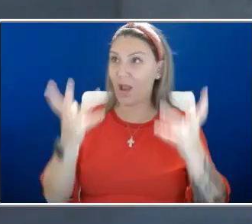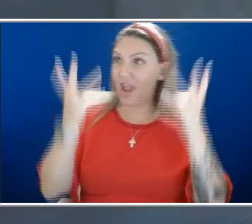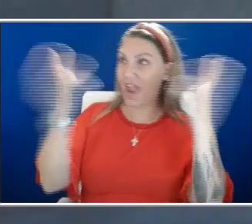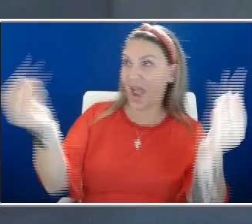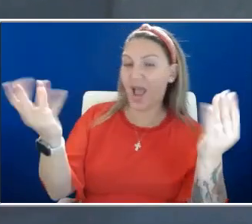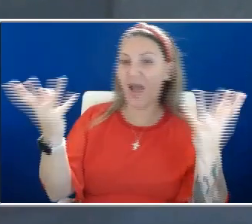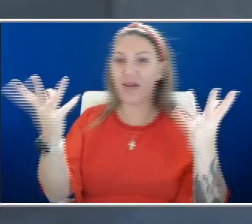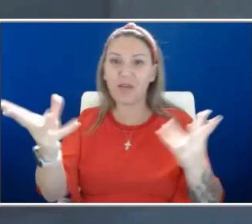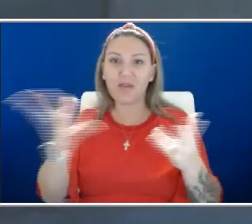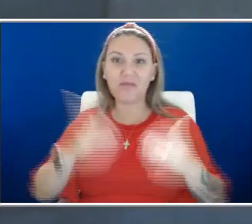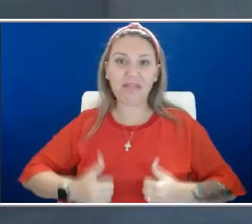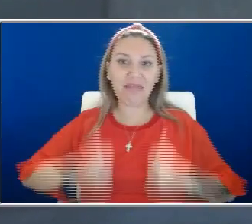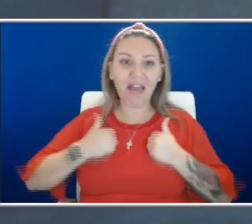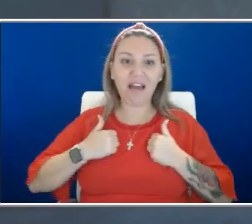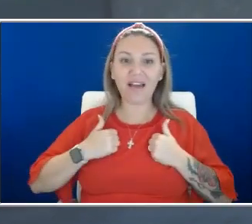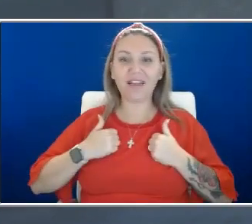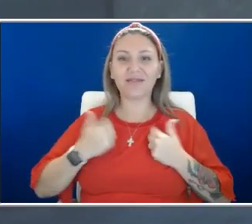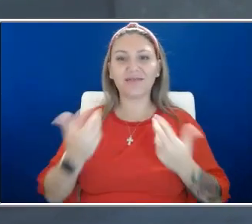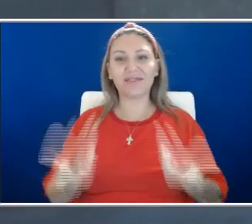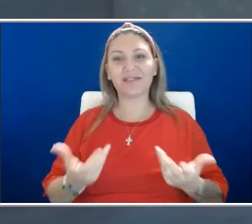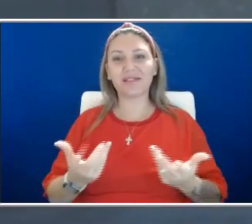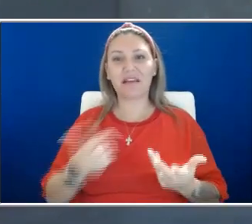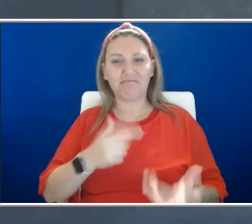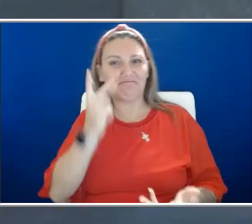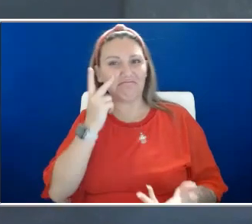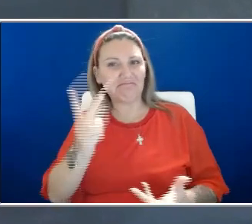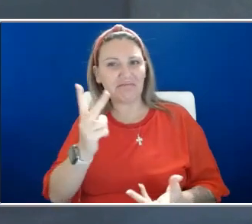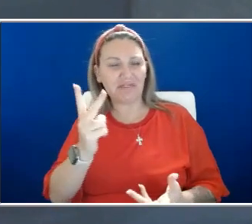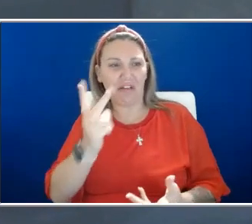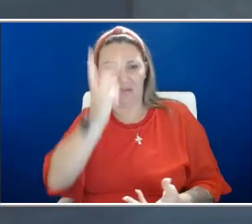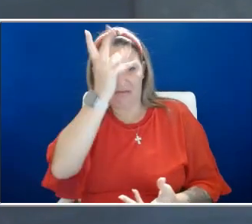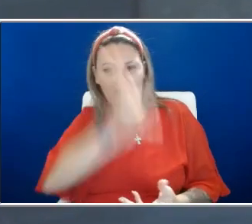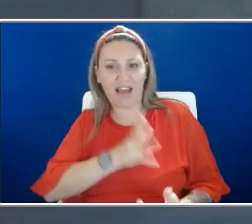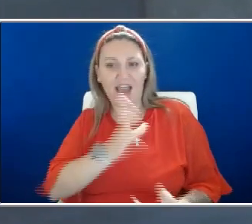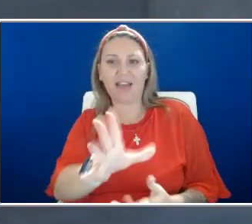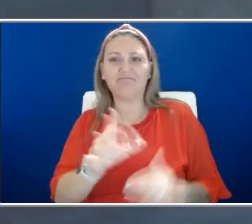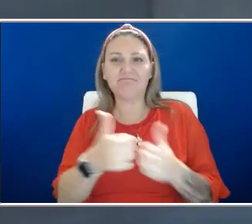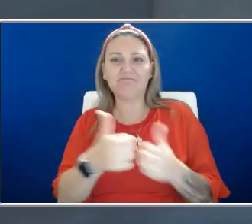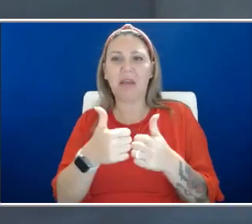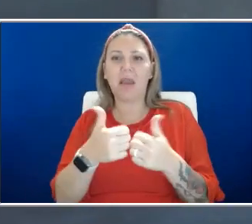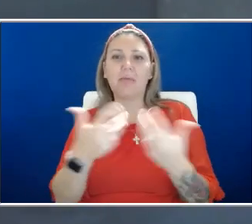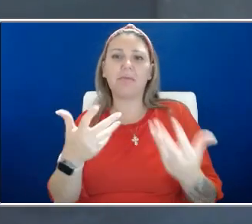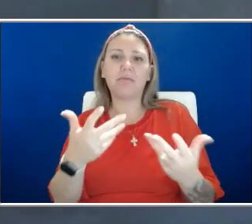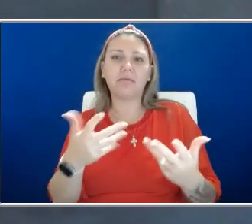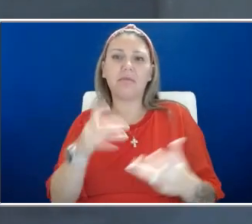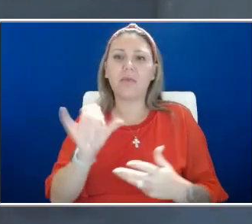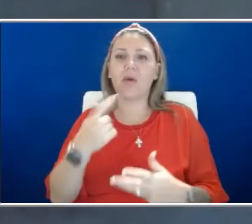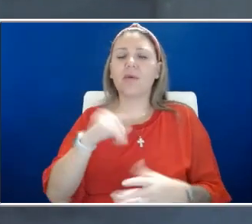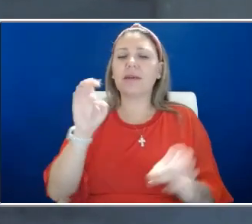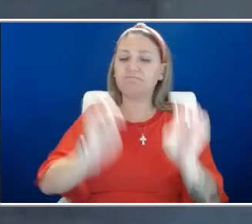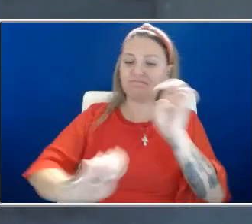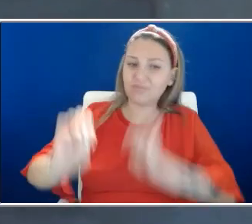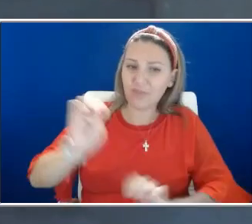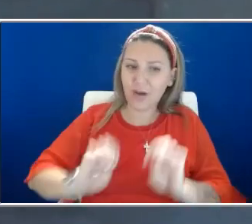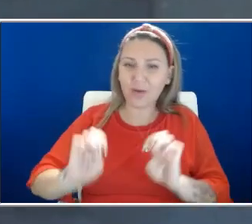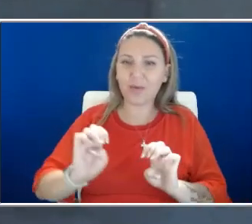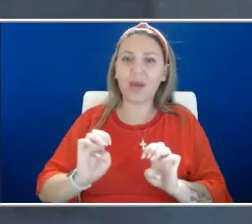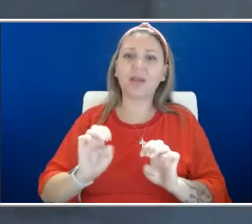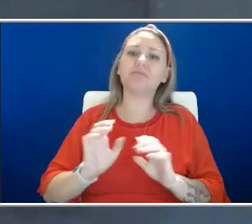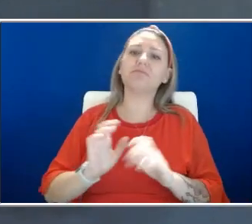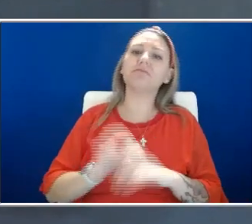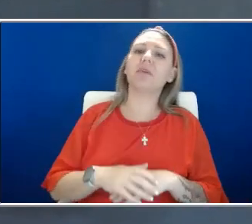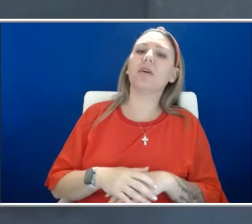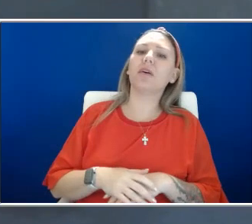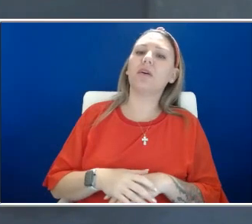lives. I saw a gentleman at a game that we evaluated that he